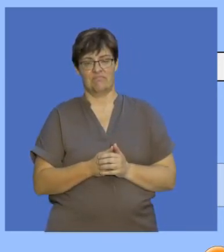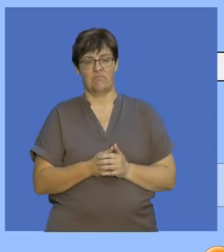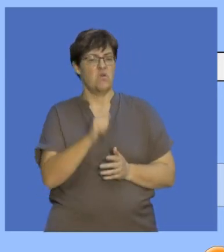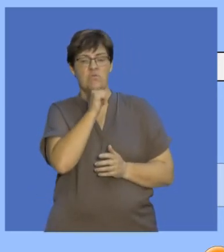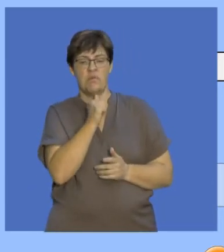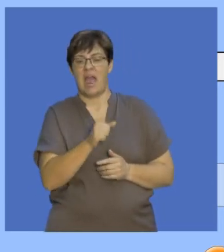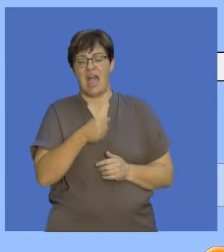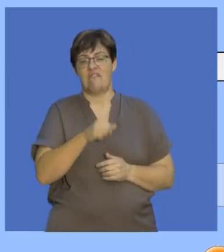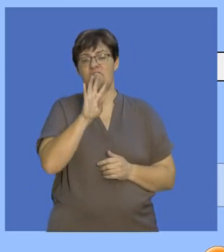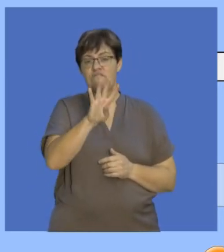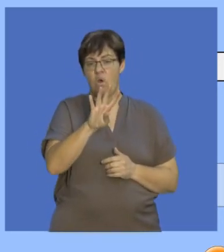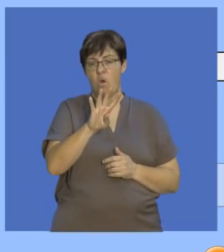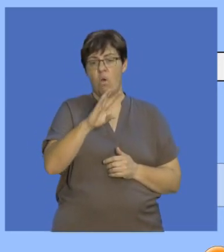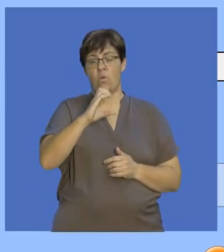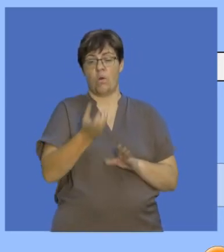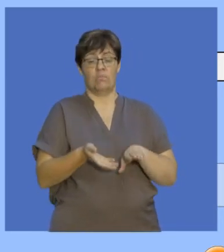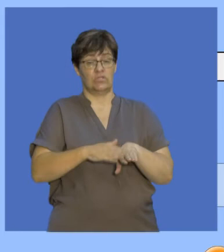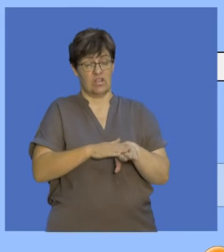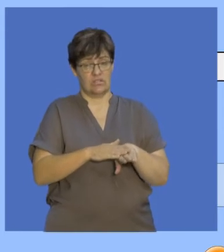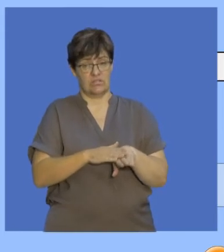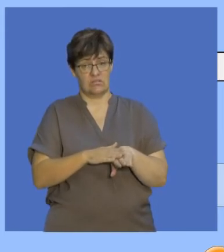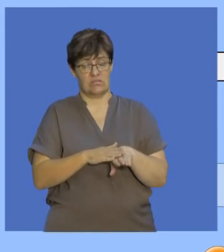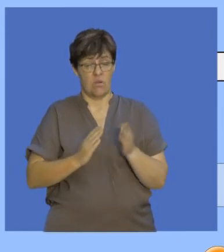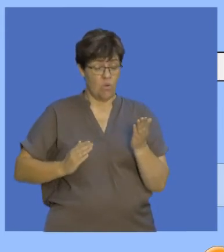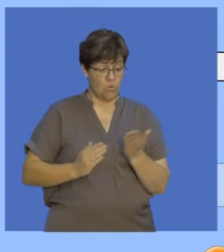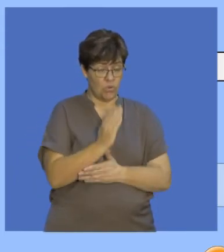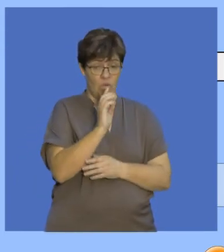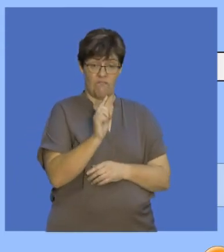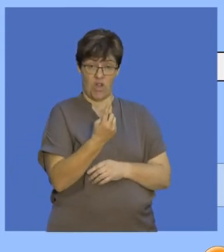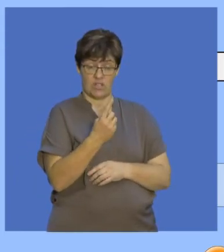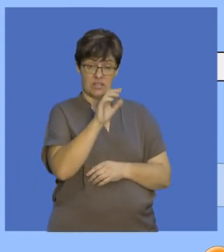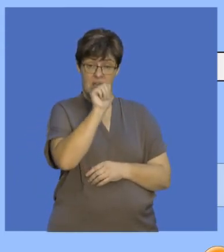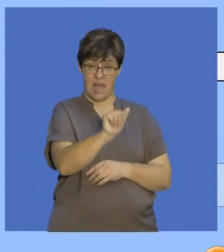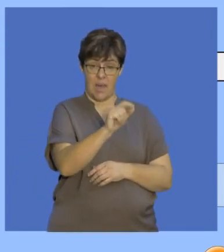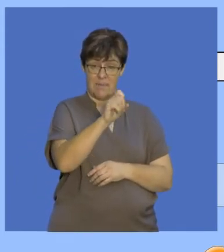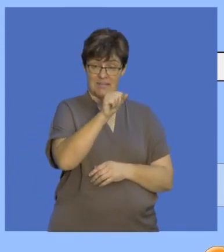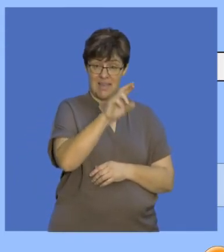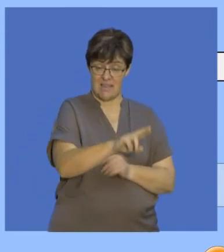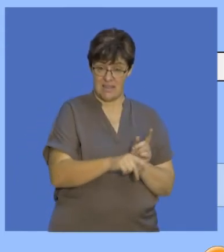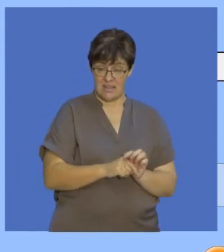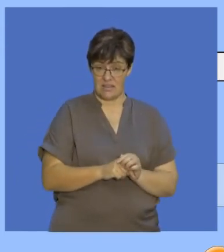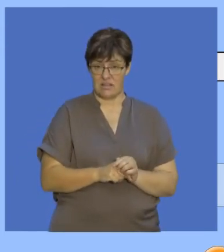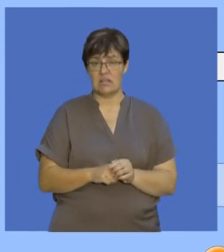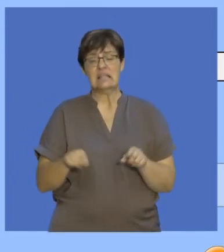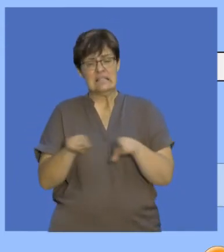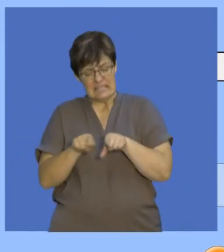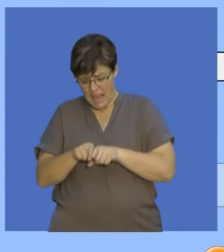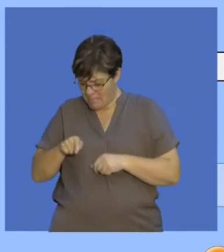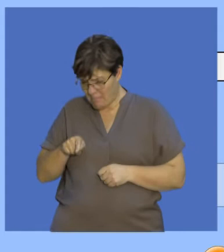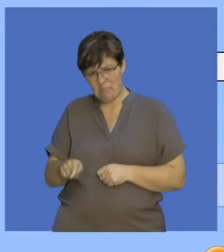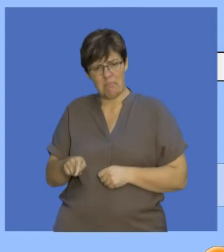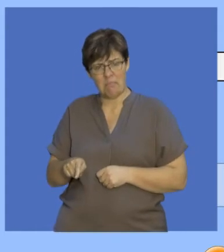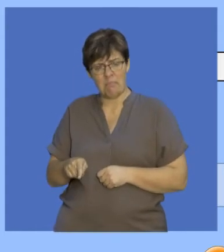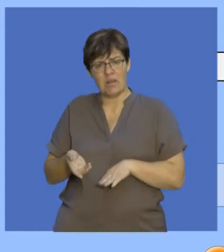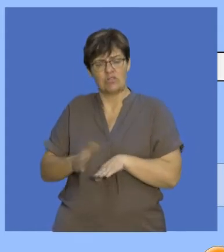we've got 4 coulombs of charge passing through the first ammeter, and then we also have the same